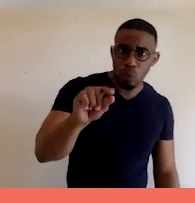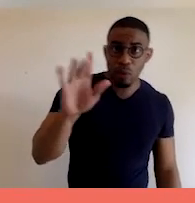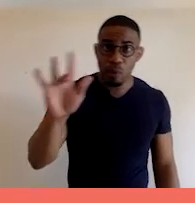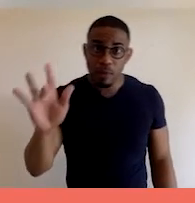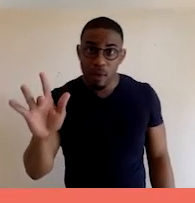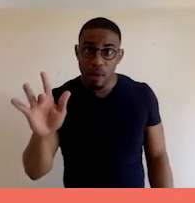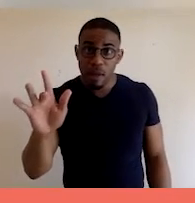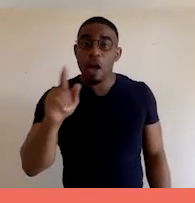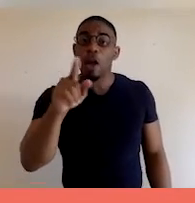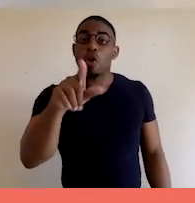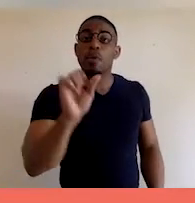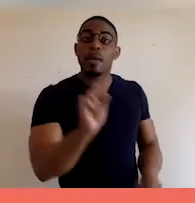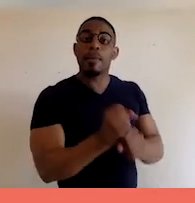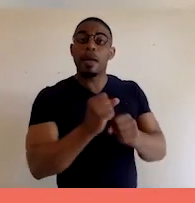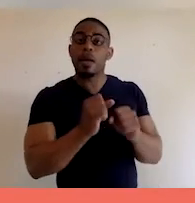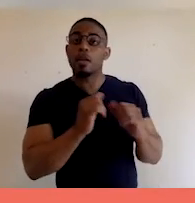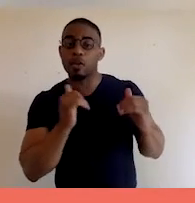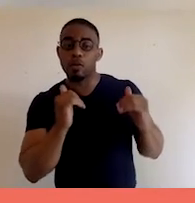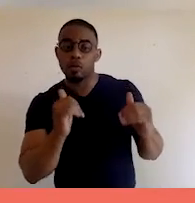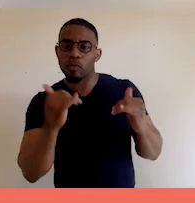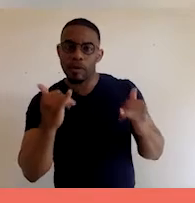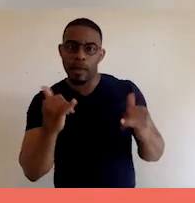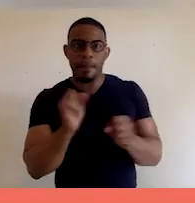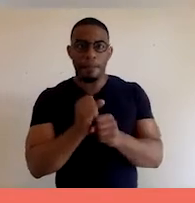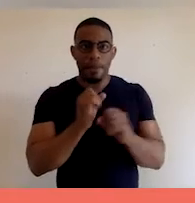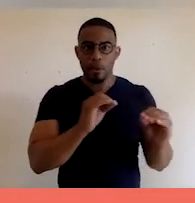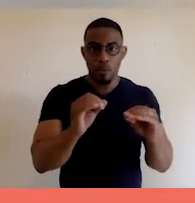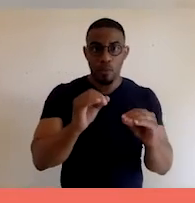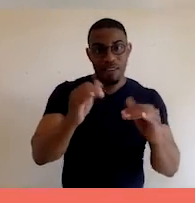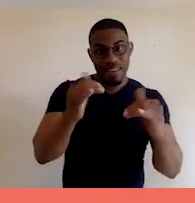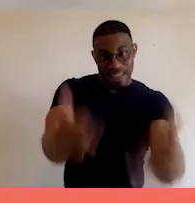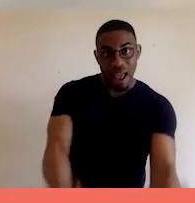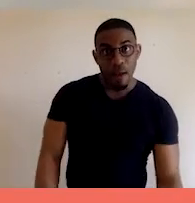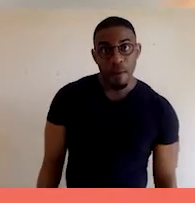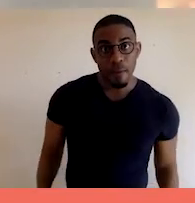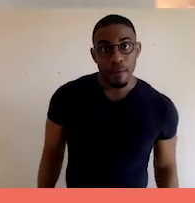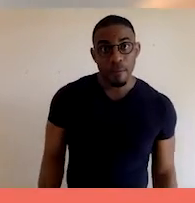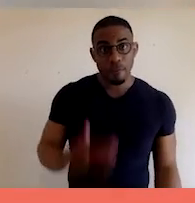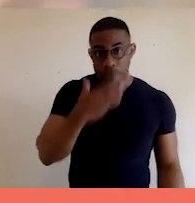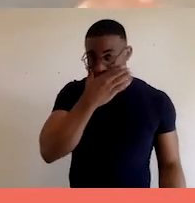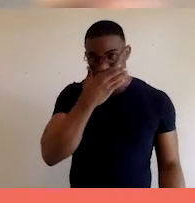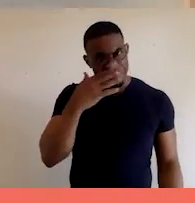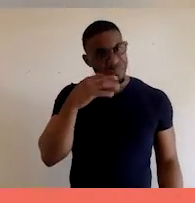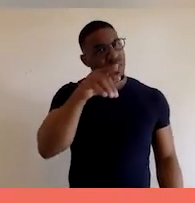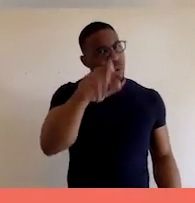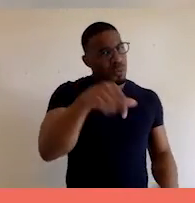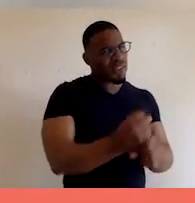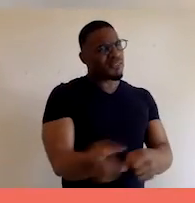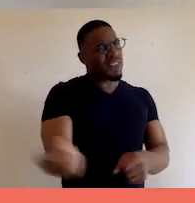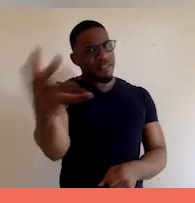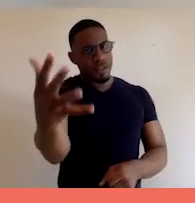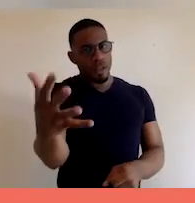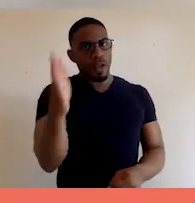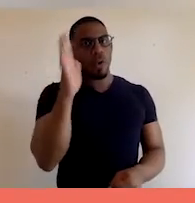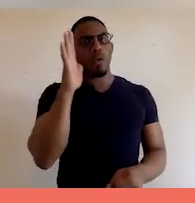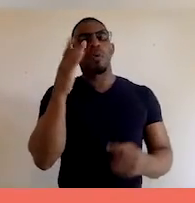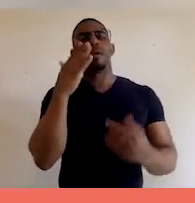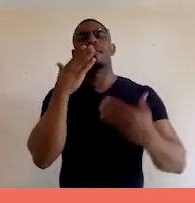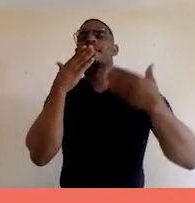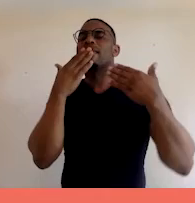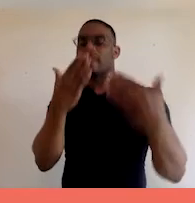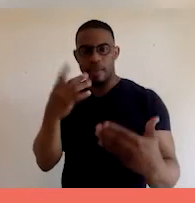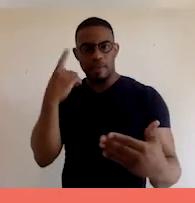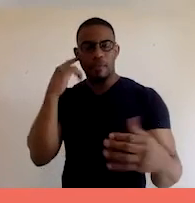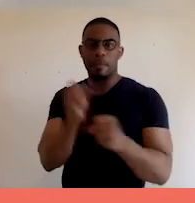2025, and you can make those moves now. Make the moves now that you in 5 years from now will thank you